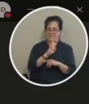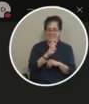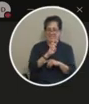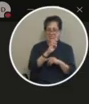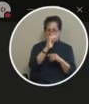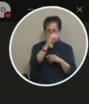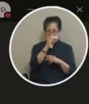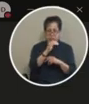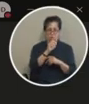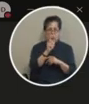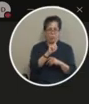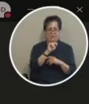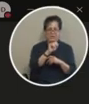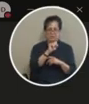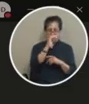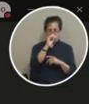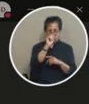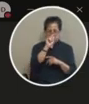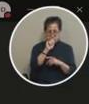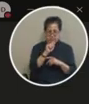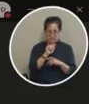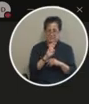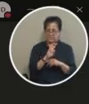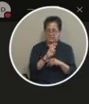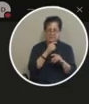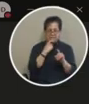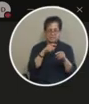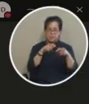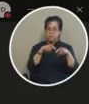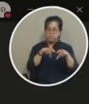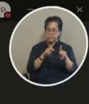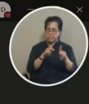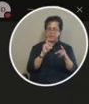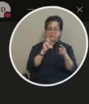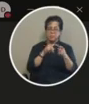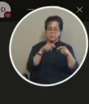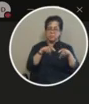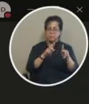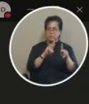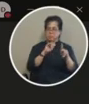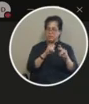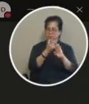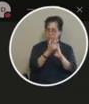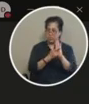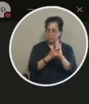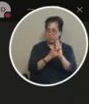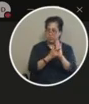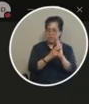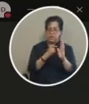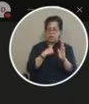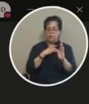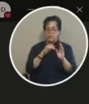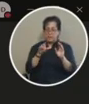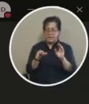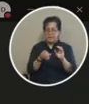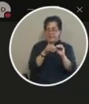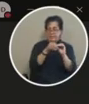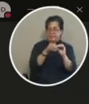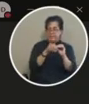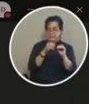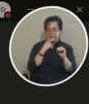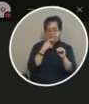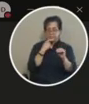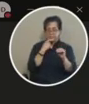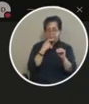whereas. And in the sentence it says permitted until permitted by law. I'd like to add